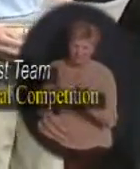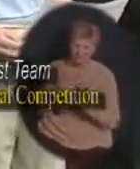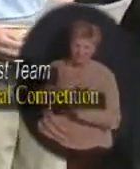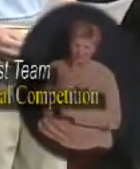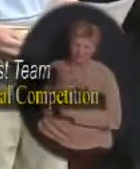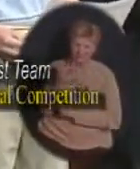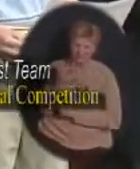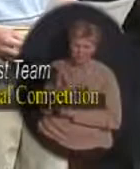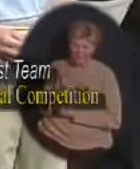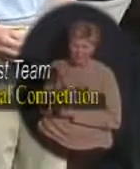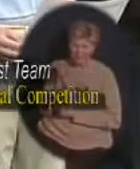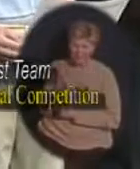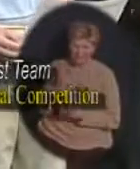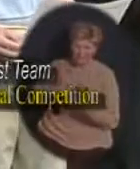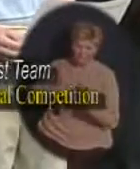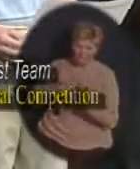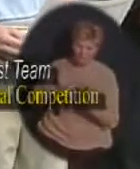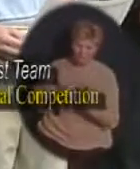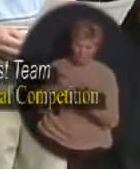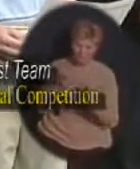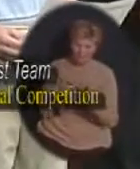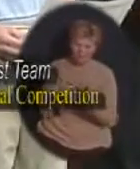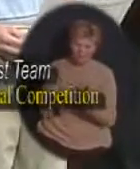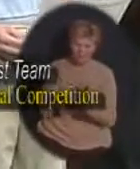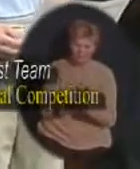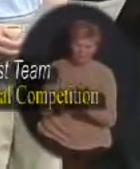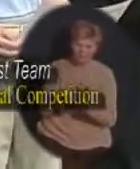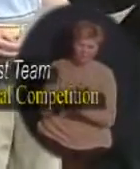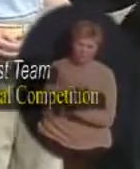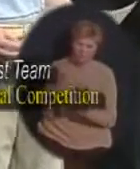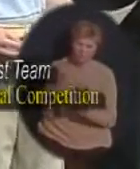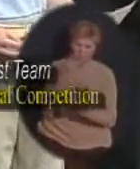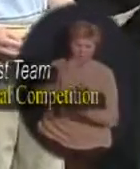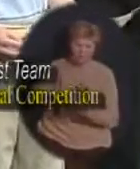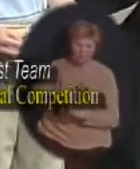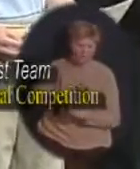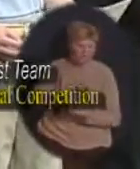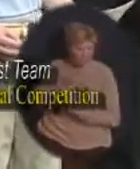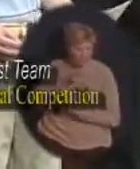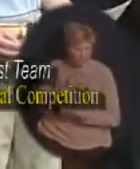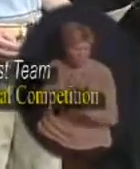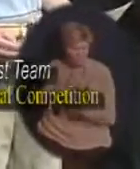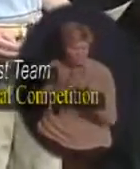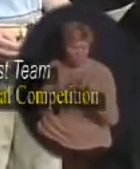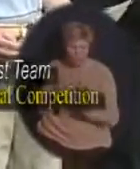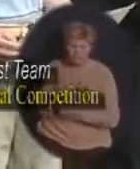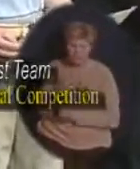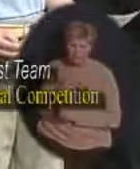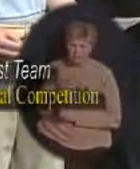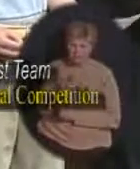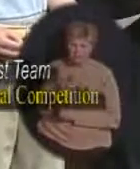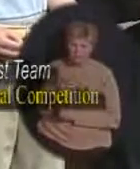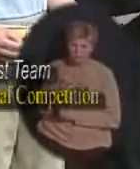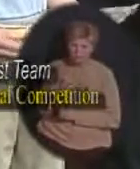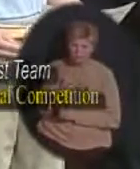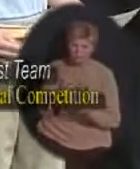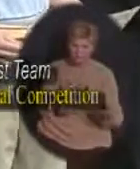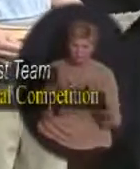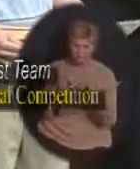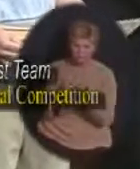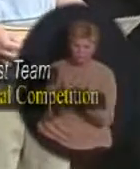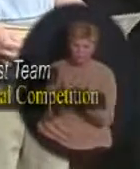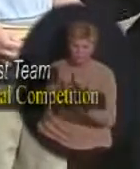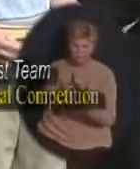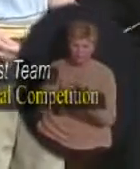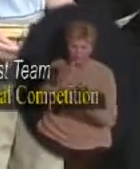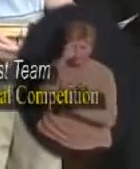place in the 4th through 6th grade category. Each of the boys will receive a $5,000 savings bond and a trip to Washington, D.C. to